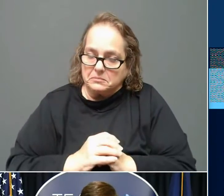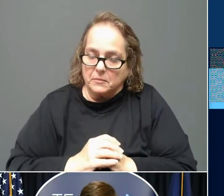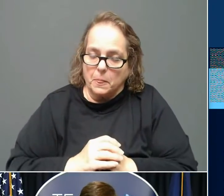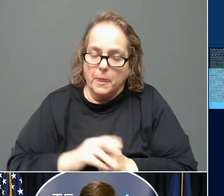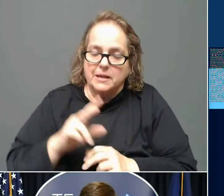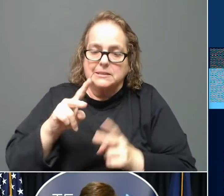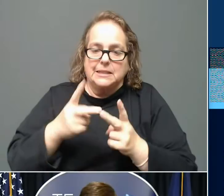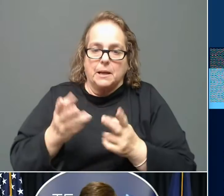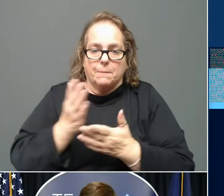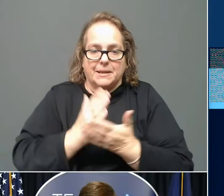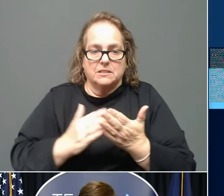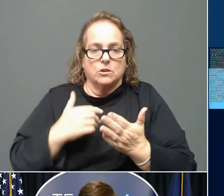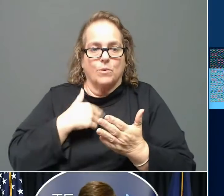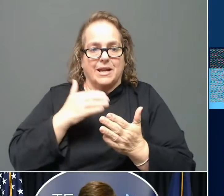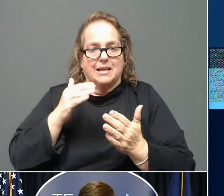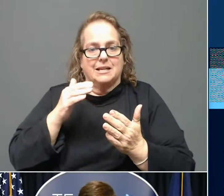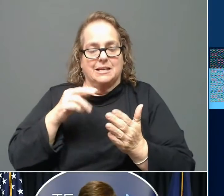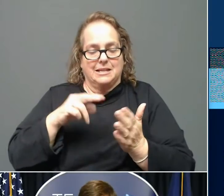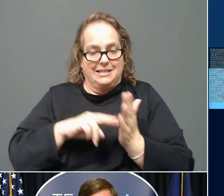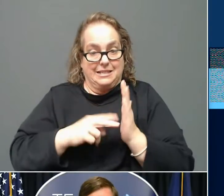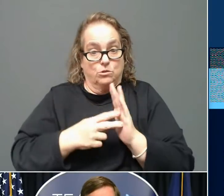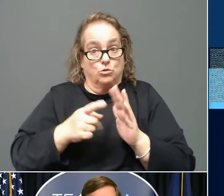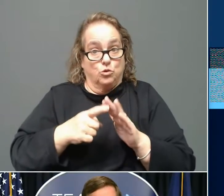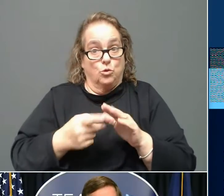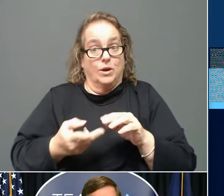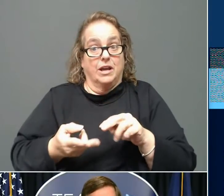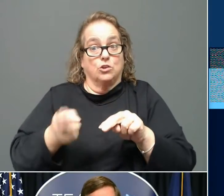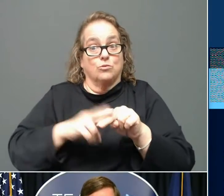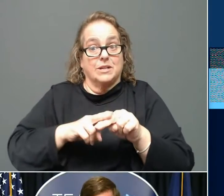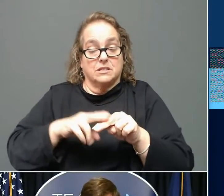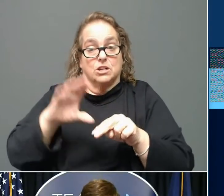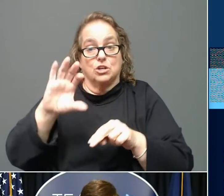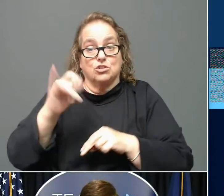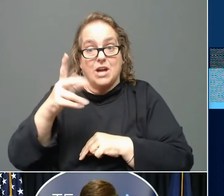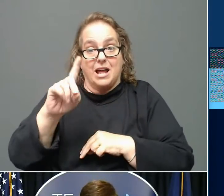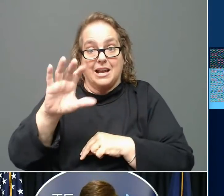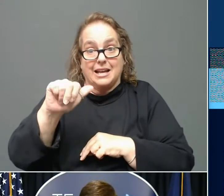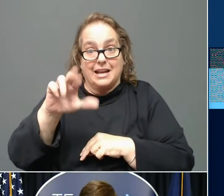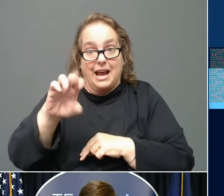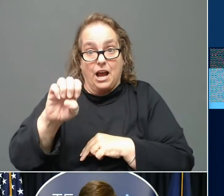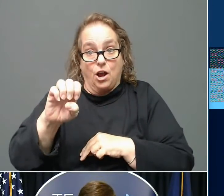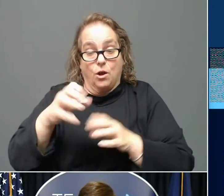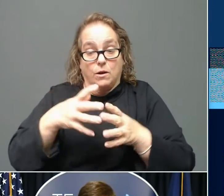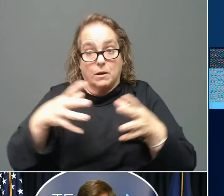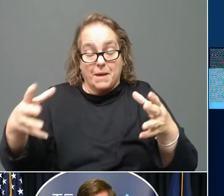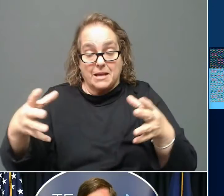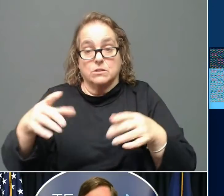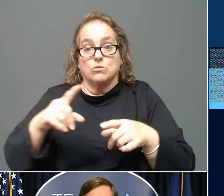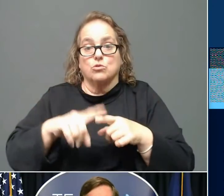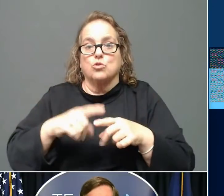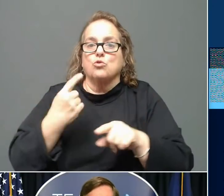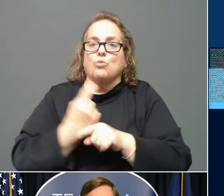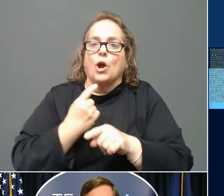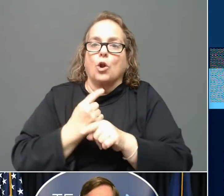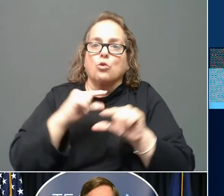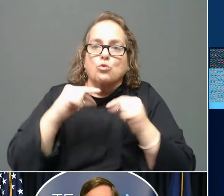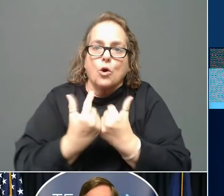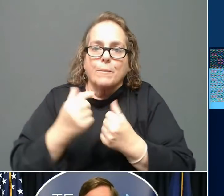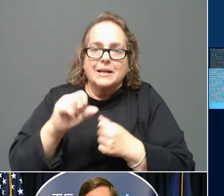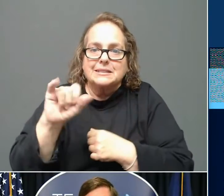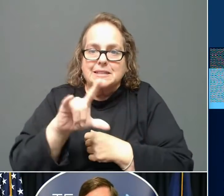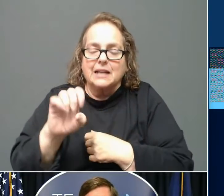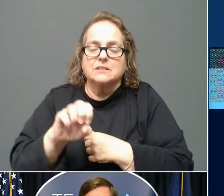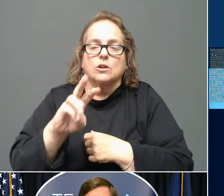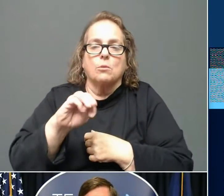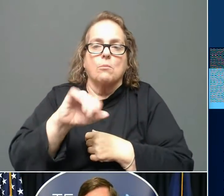childcare capacity to regular group size on March the 15th. It's delayed a couple of weeks to give extra time